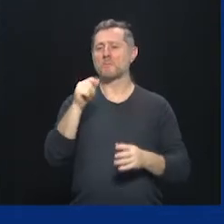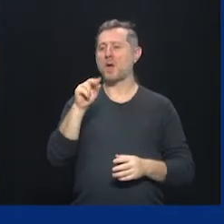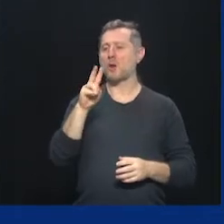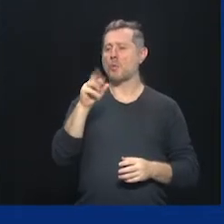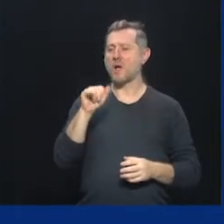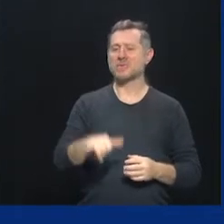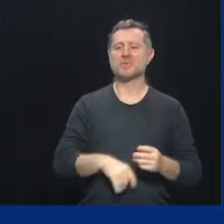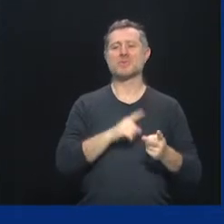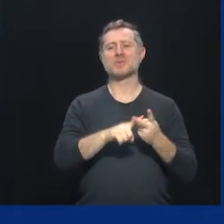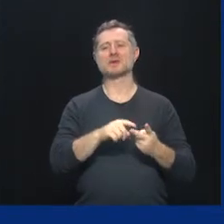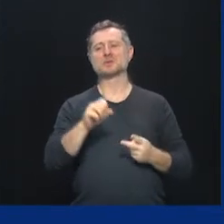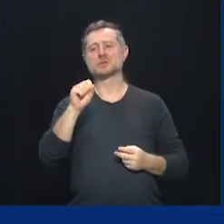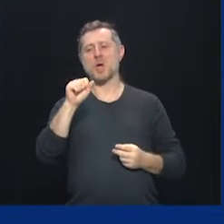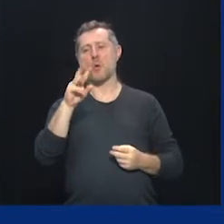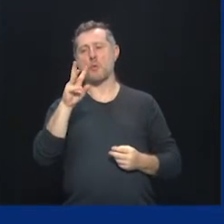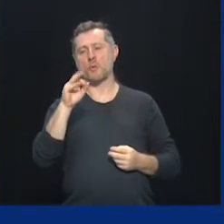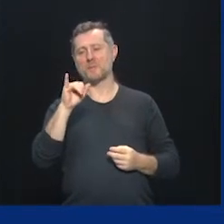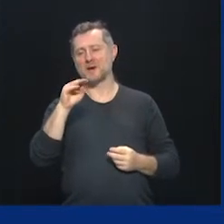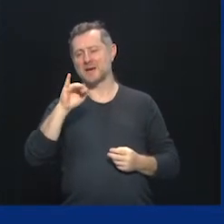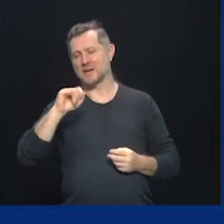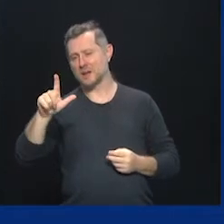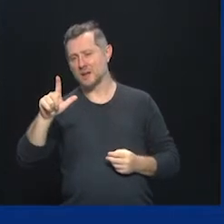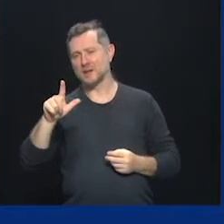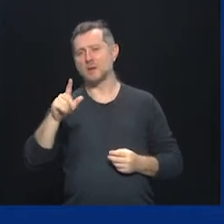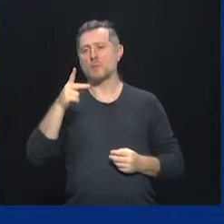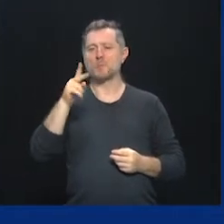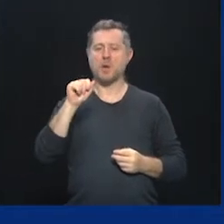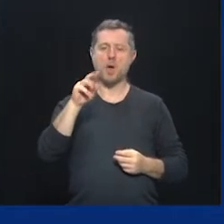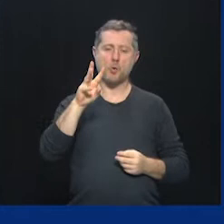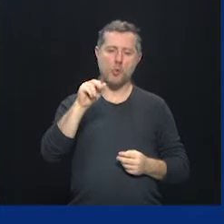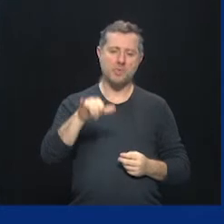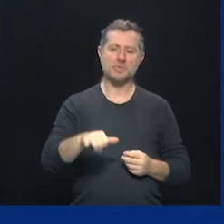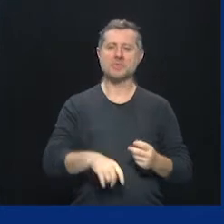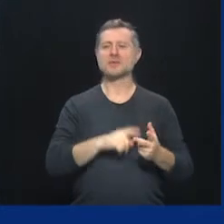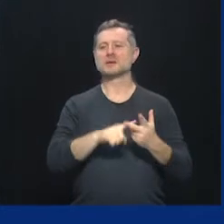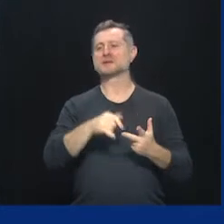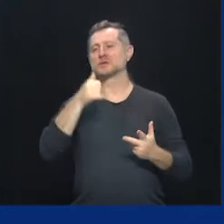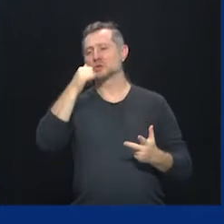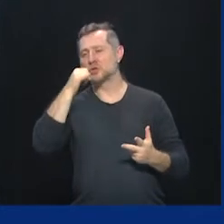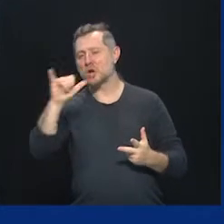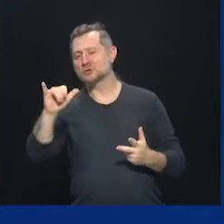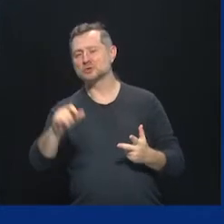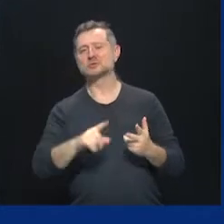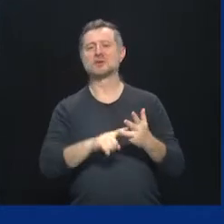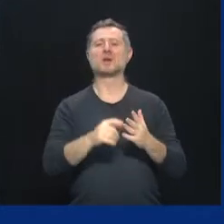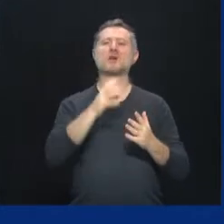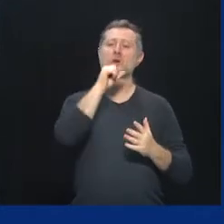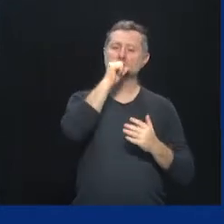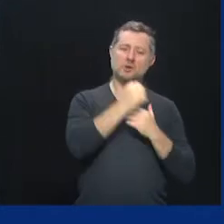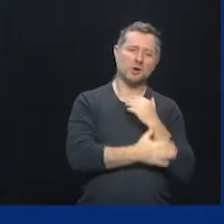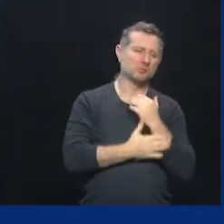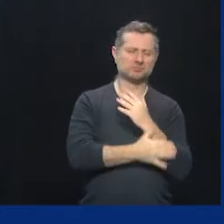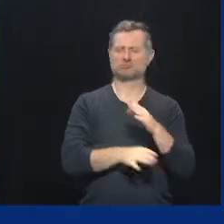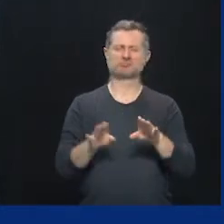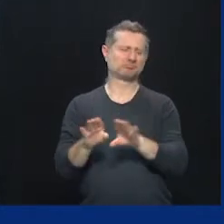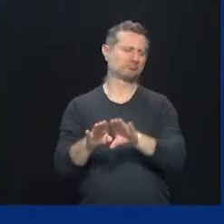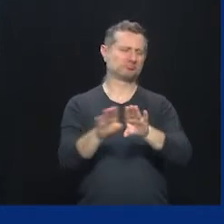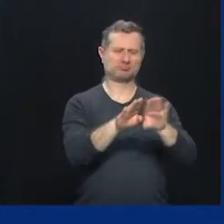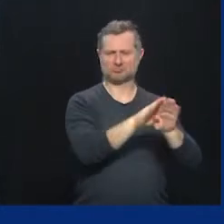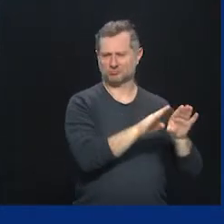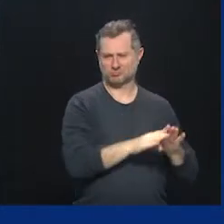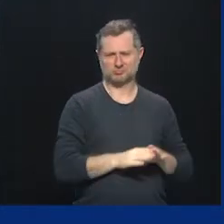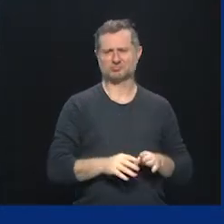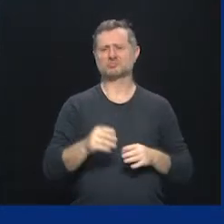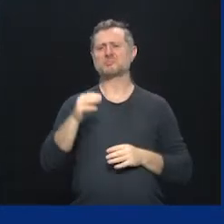Sawmill River Parkway, also some closures in Dutchess County, Orange, and others in Rockland as well. Again, the Metro North line is not in good shape right